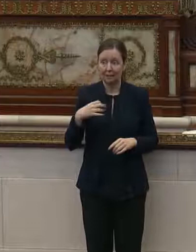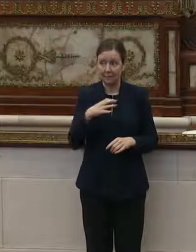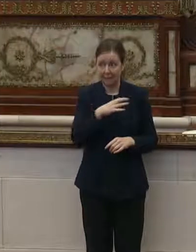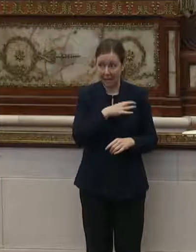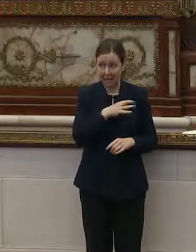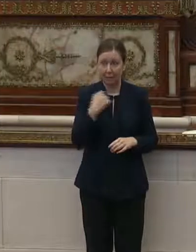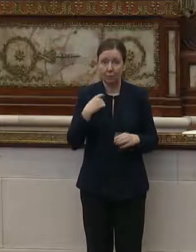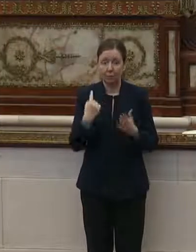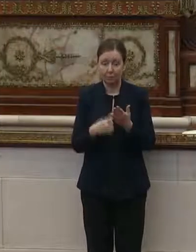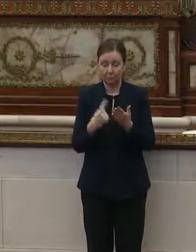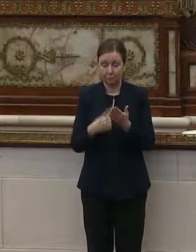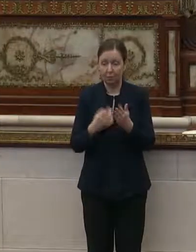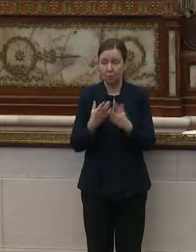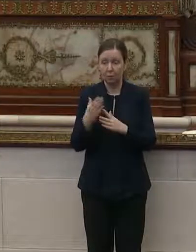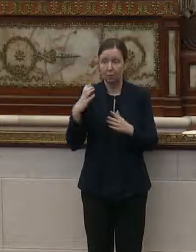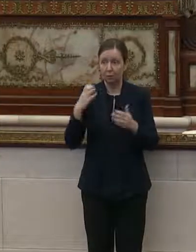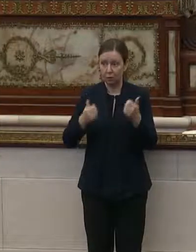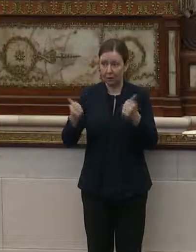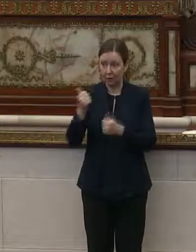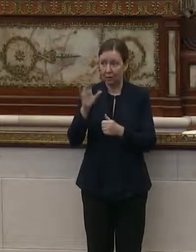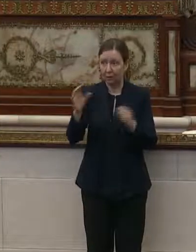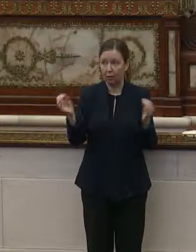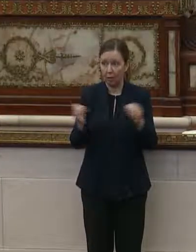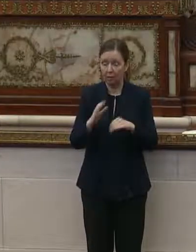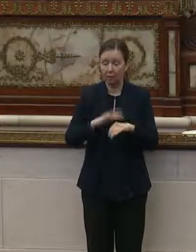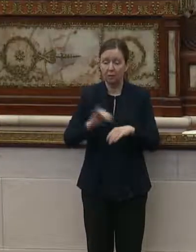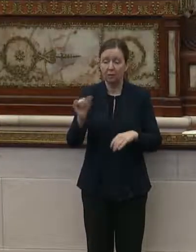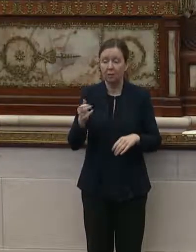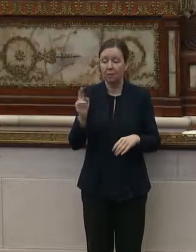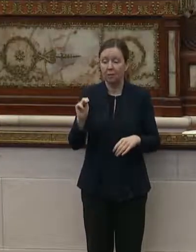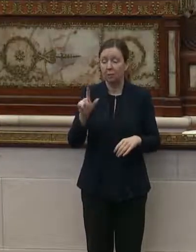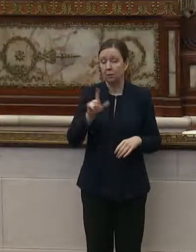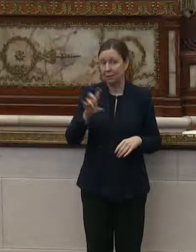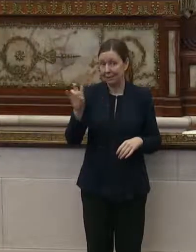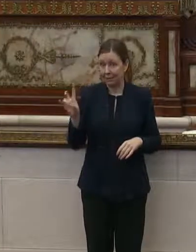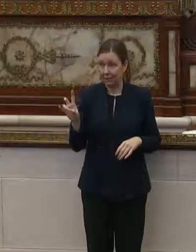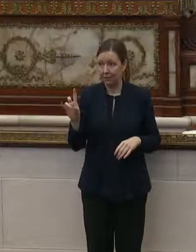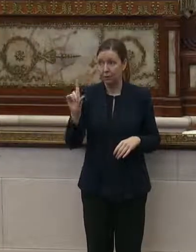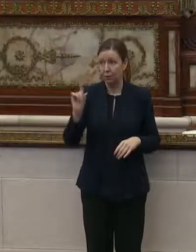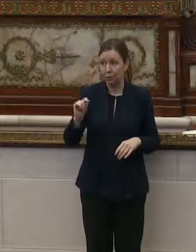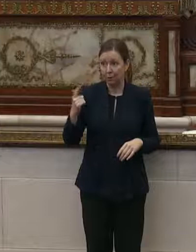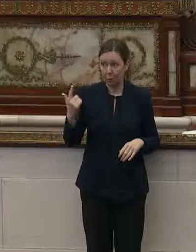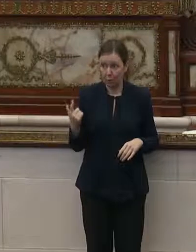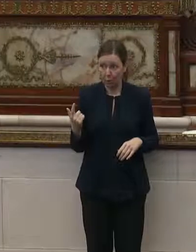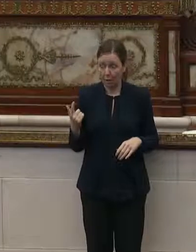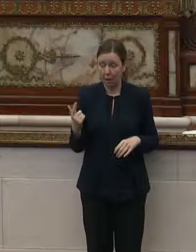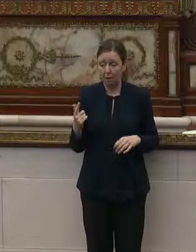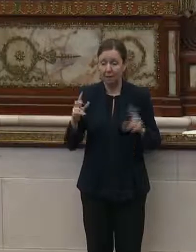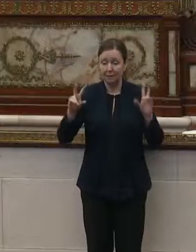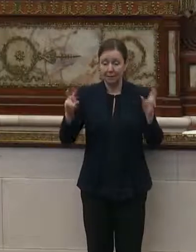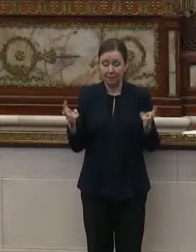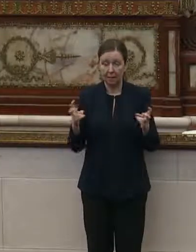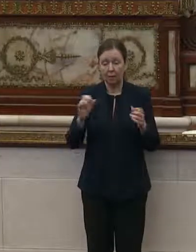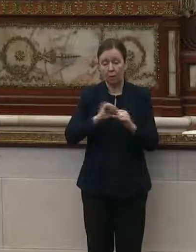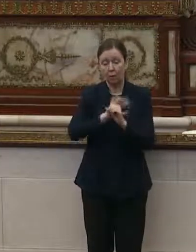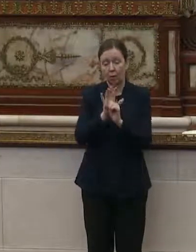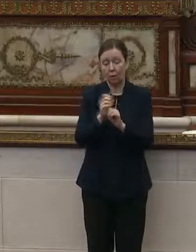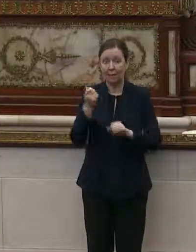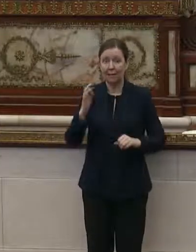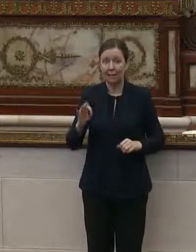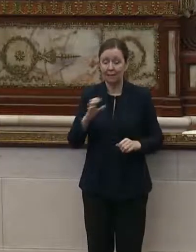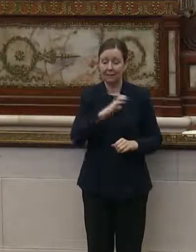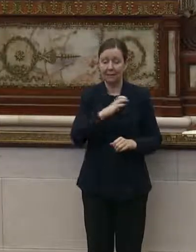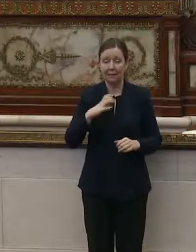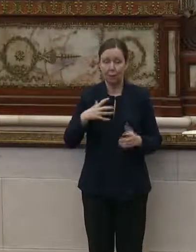through our chair in her office on January 27th of 2021, titled COVID-19